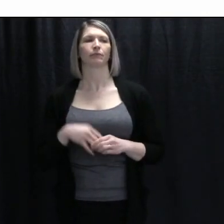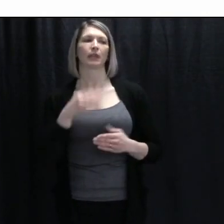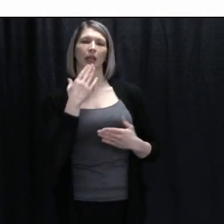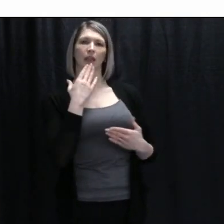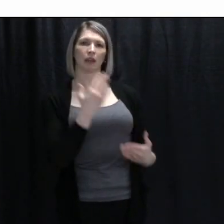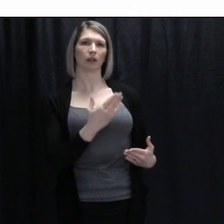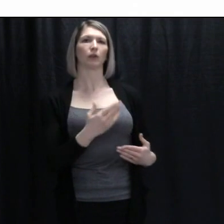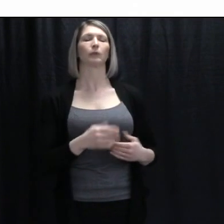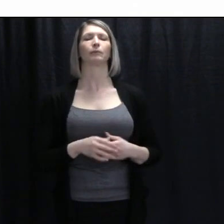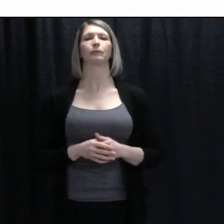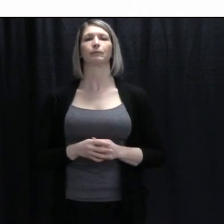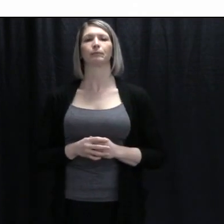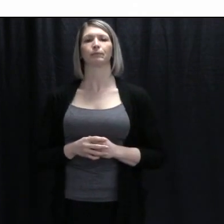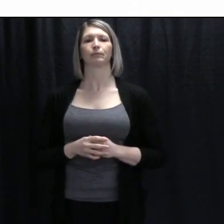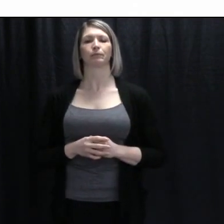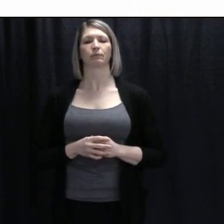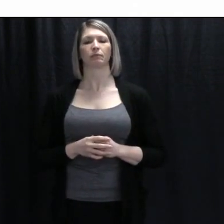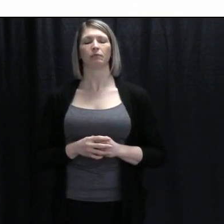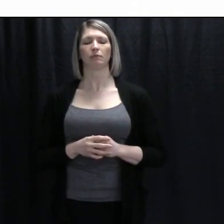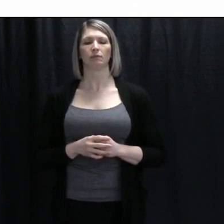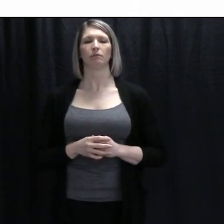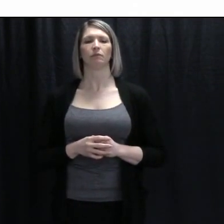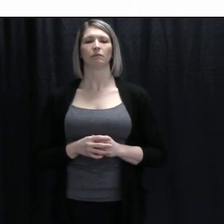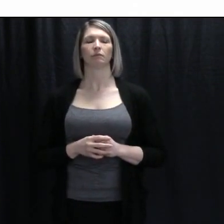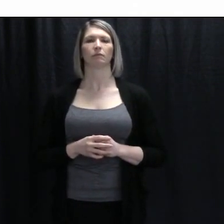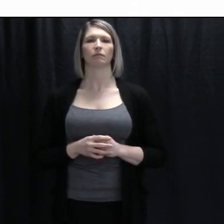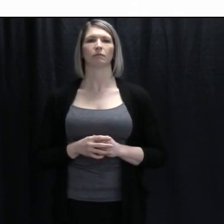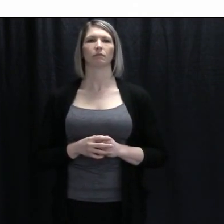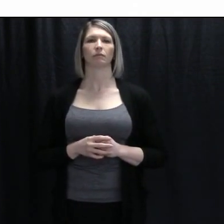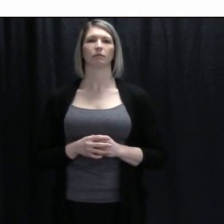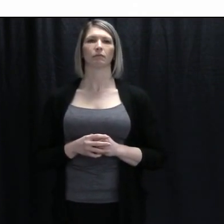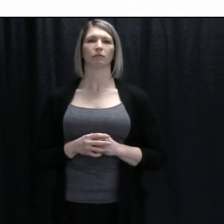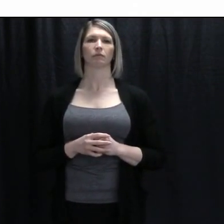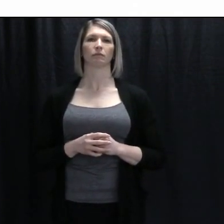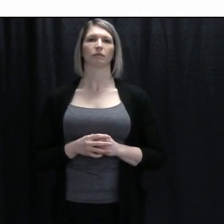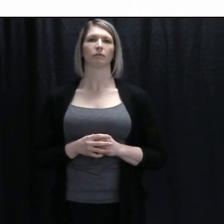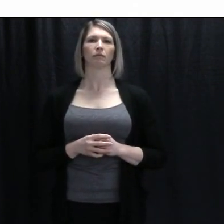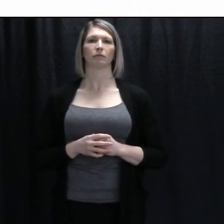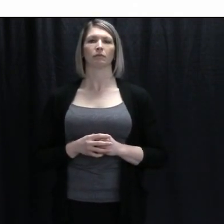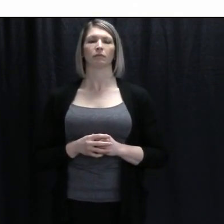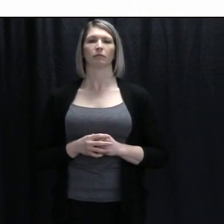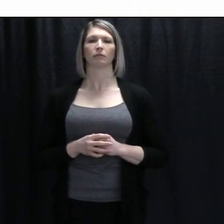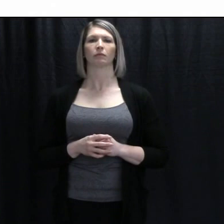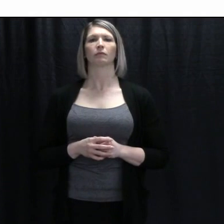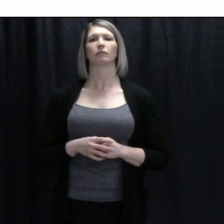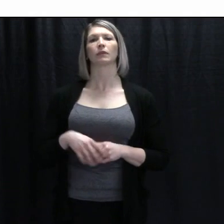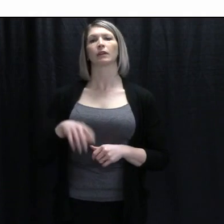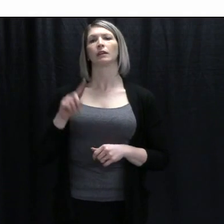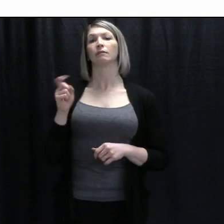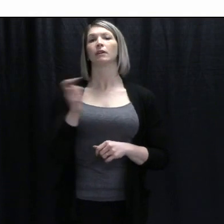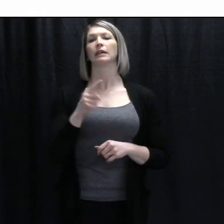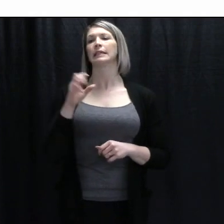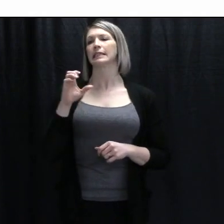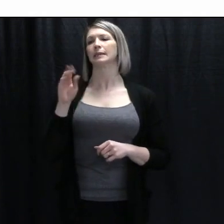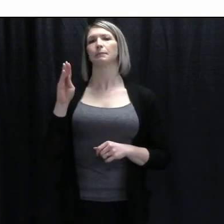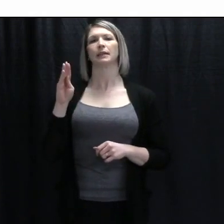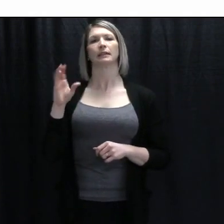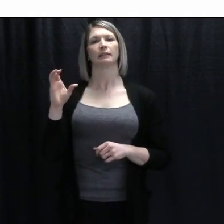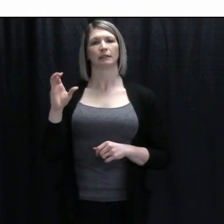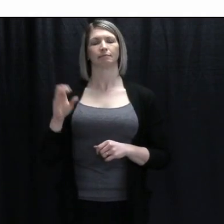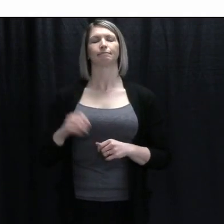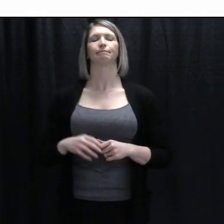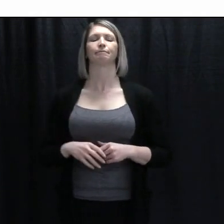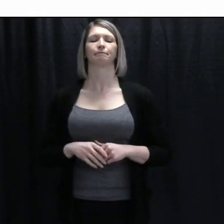press star 1 at this time if you have a question. Our first question is from Peter Cowan from CBC News. Please go ahead.